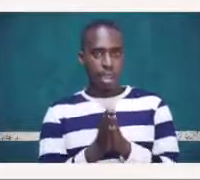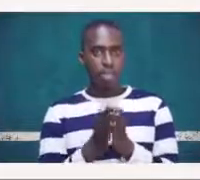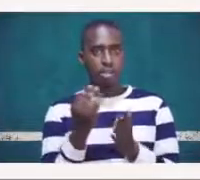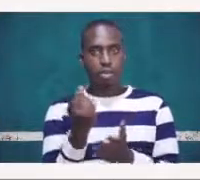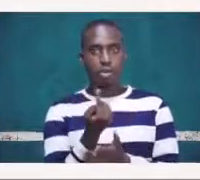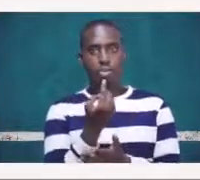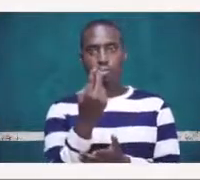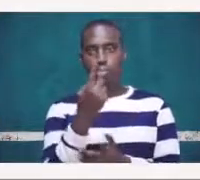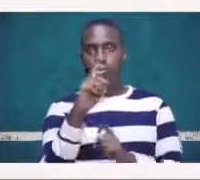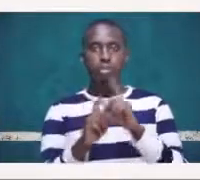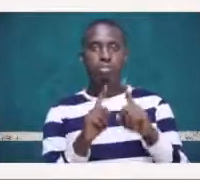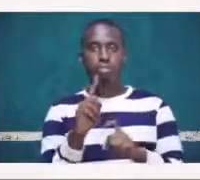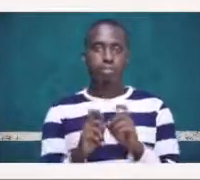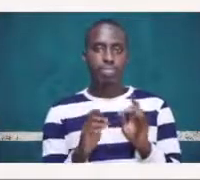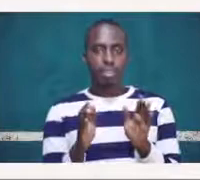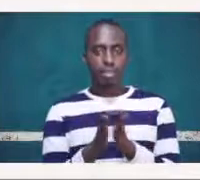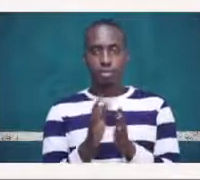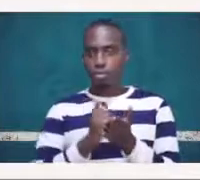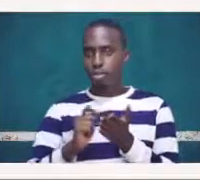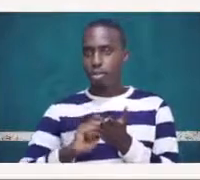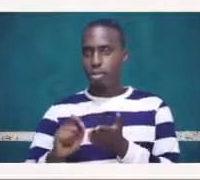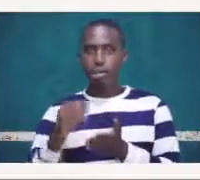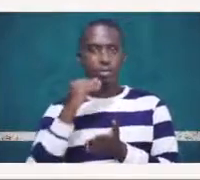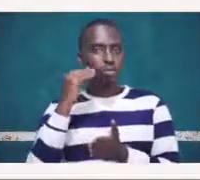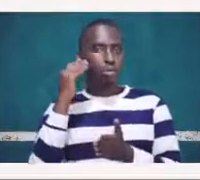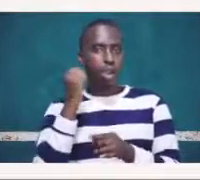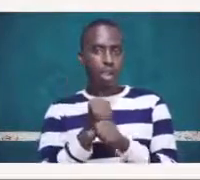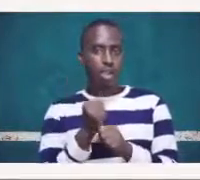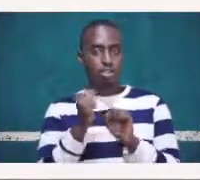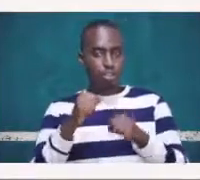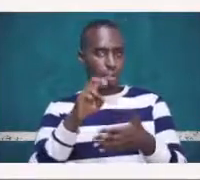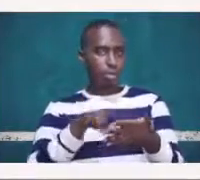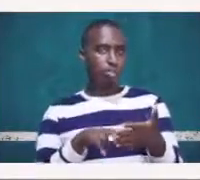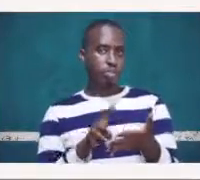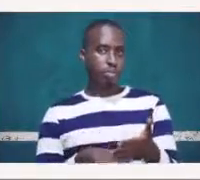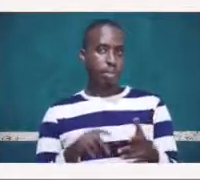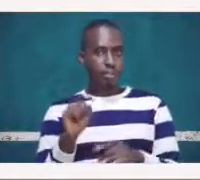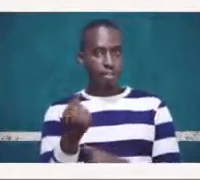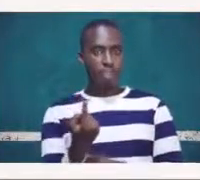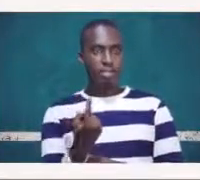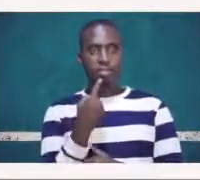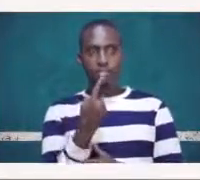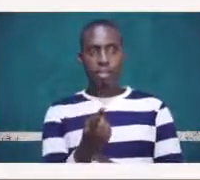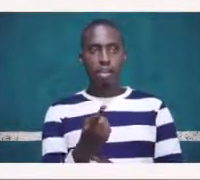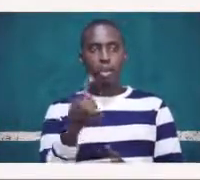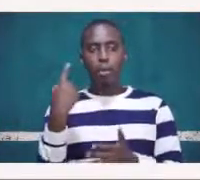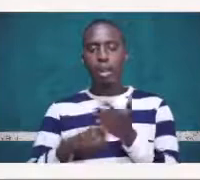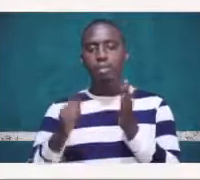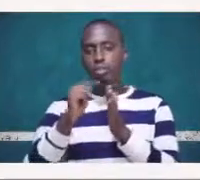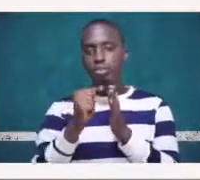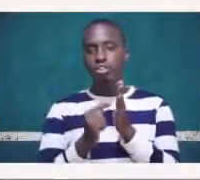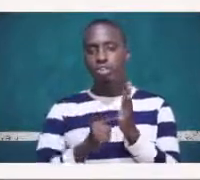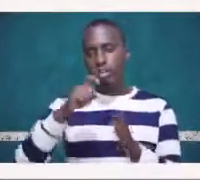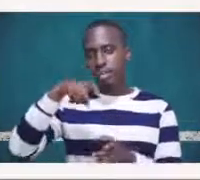2 questions. As you're writing down the homework, I can read through these questions. The first question is, what are the